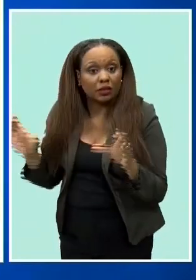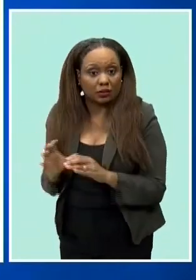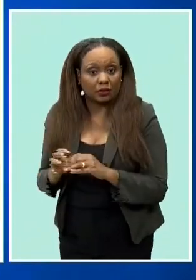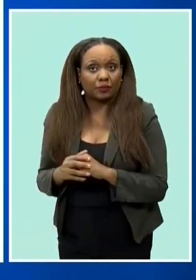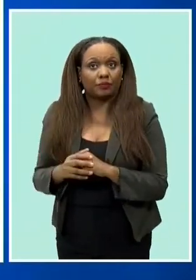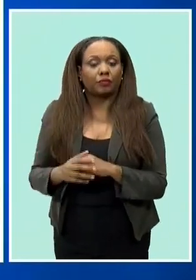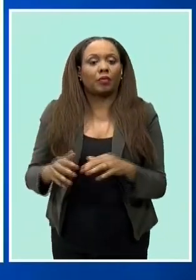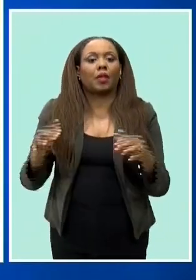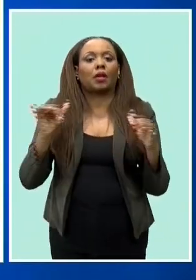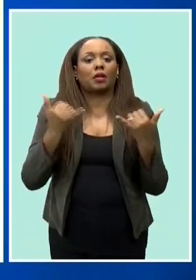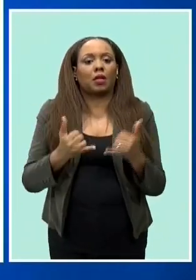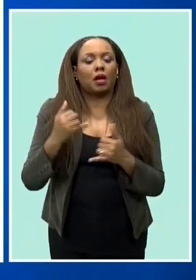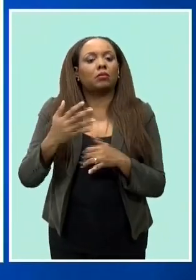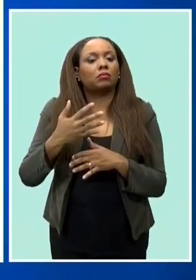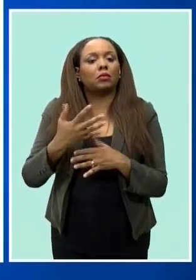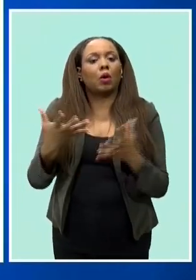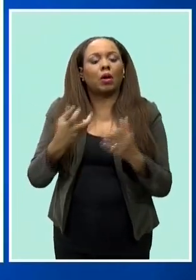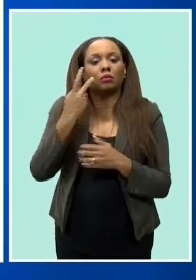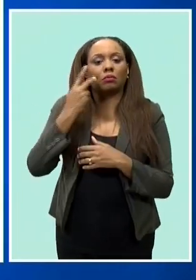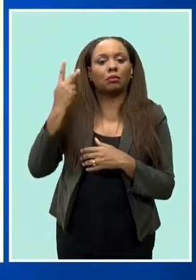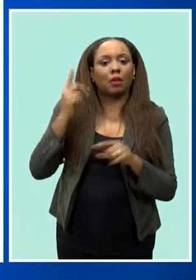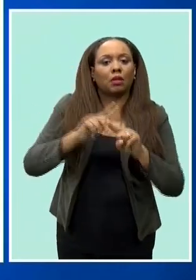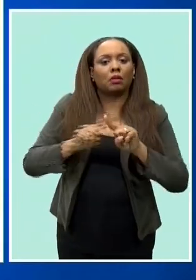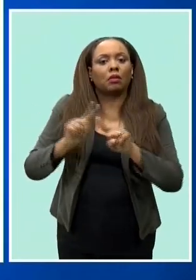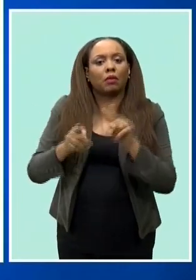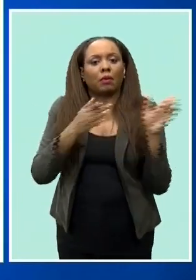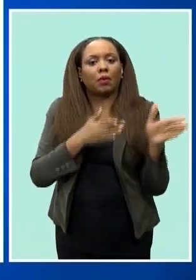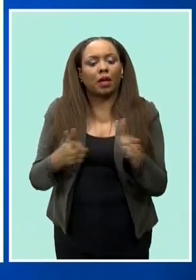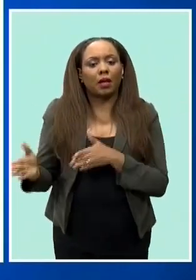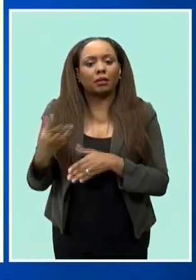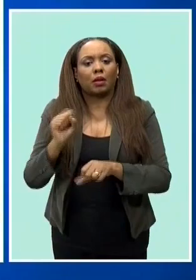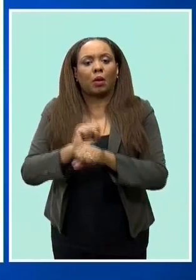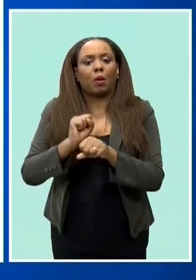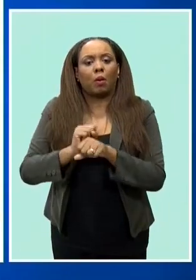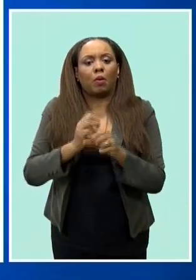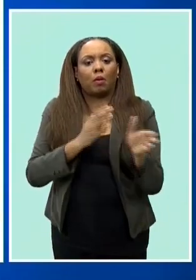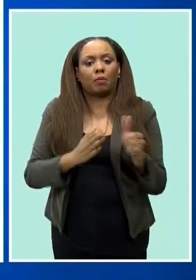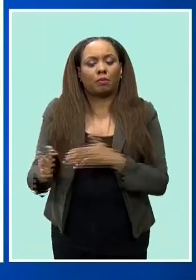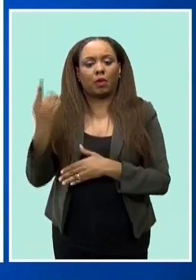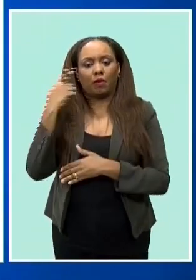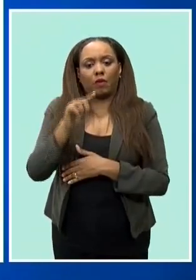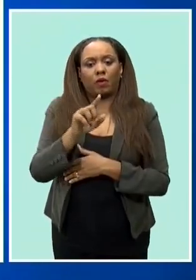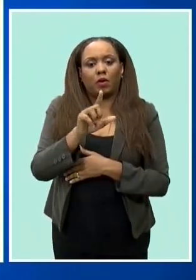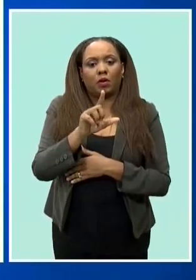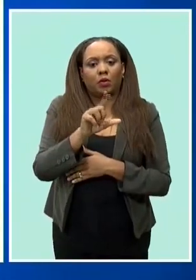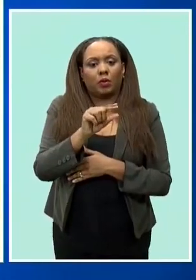ministry's strategic plan and the development of the division's work plan for the 2019-2020 cycle.